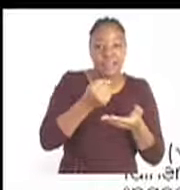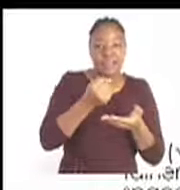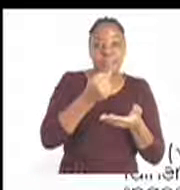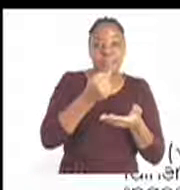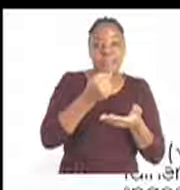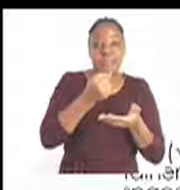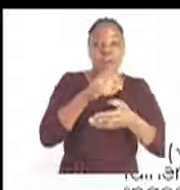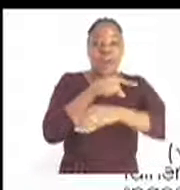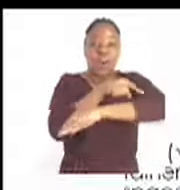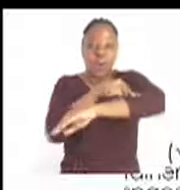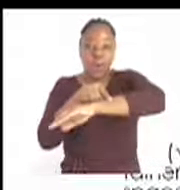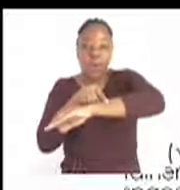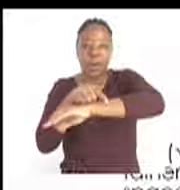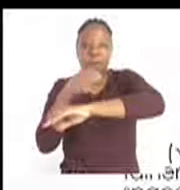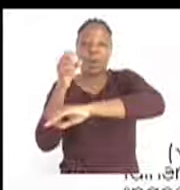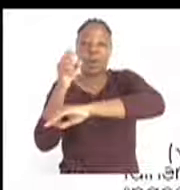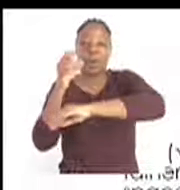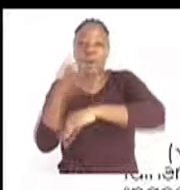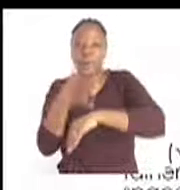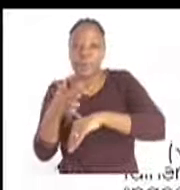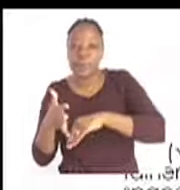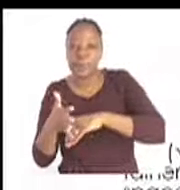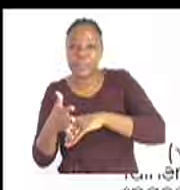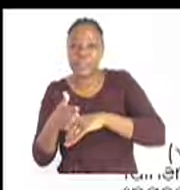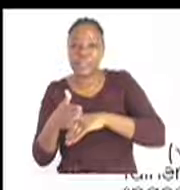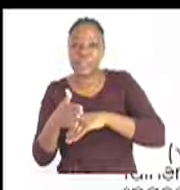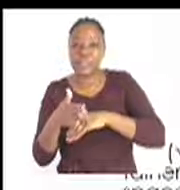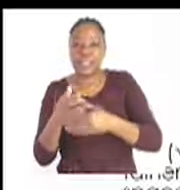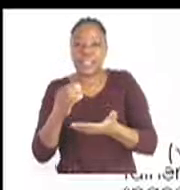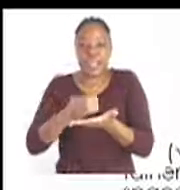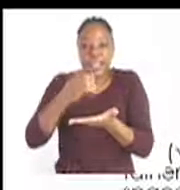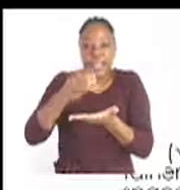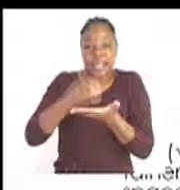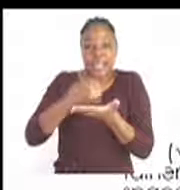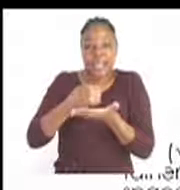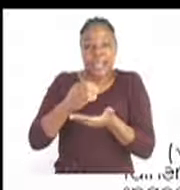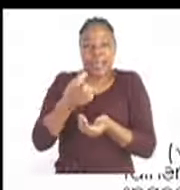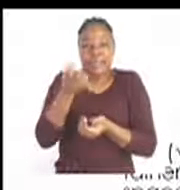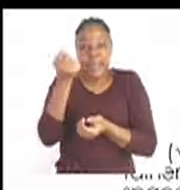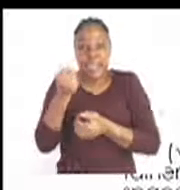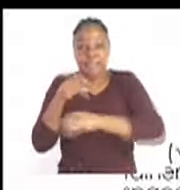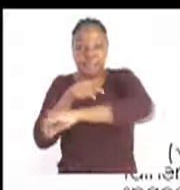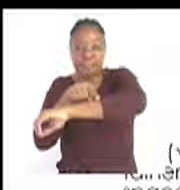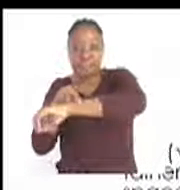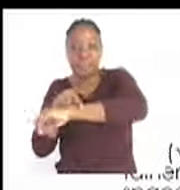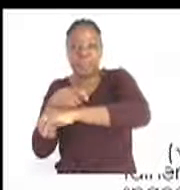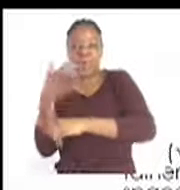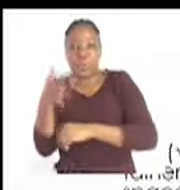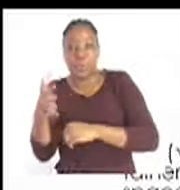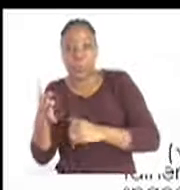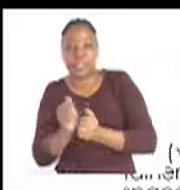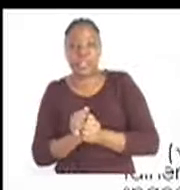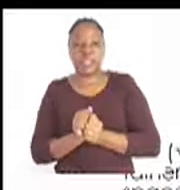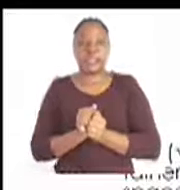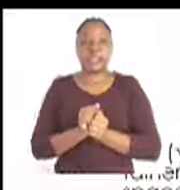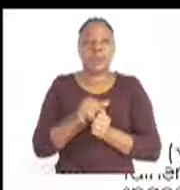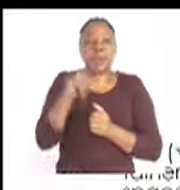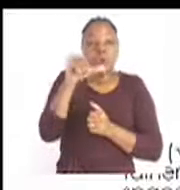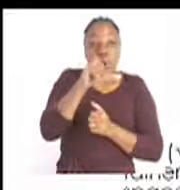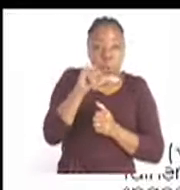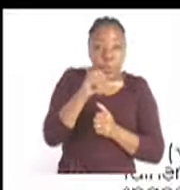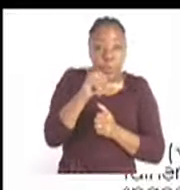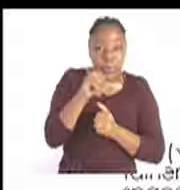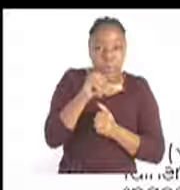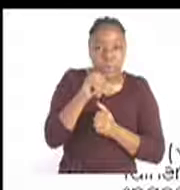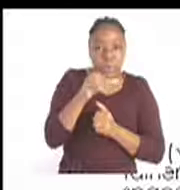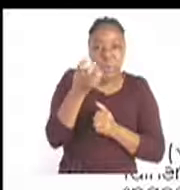water. When you look at these two objects, which one can hold more water? I think it is